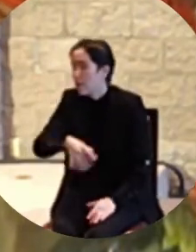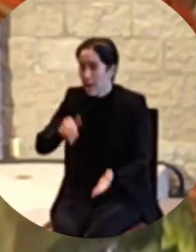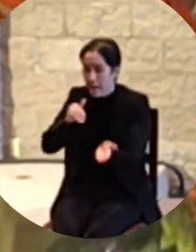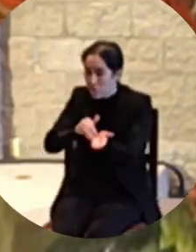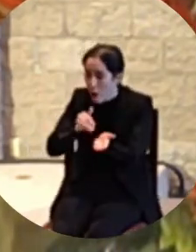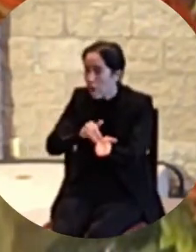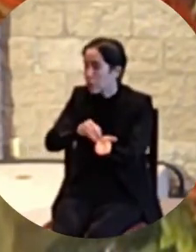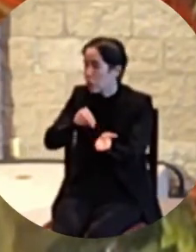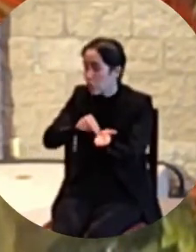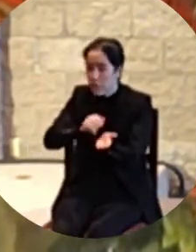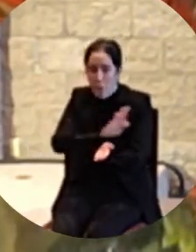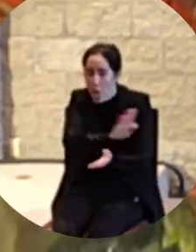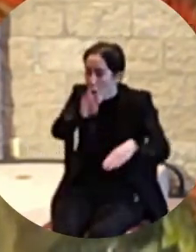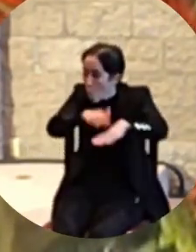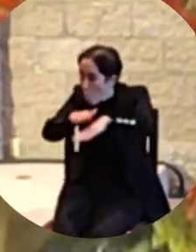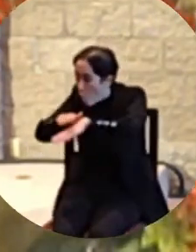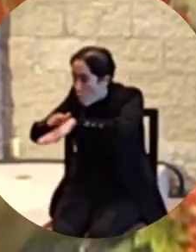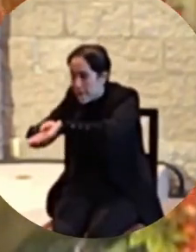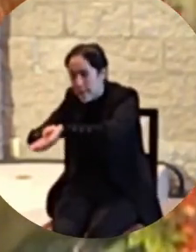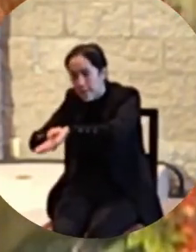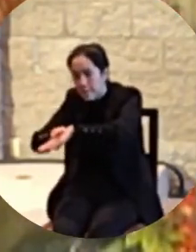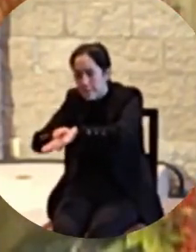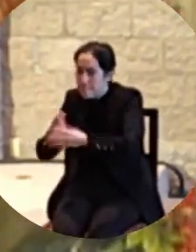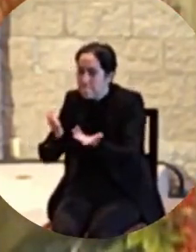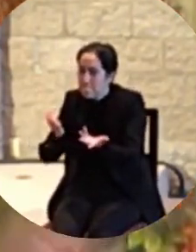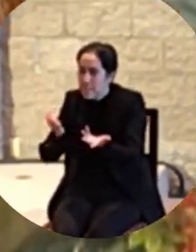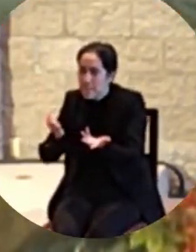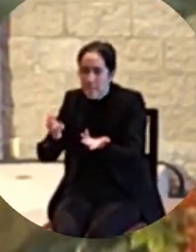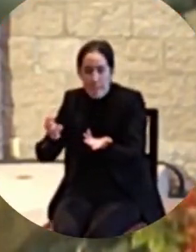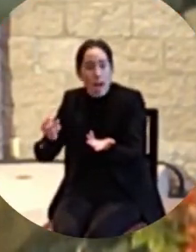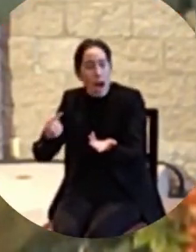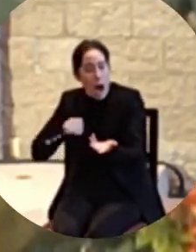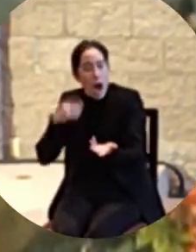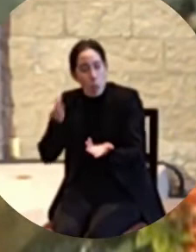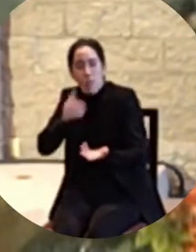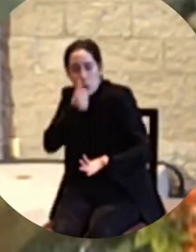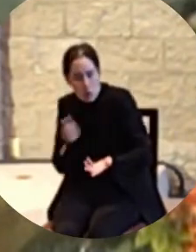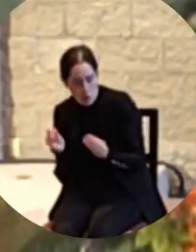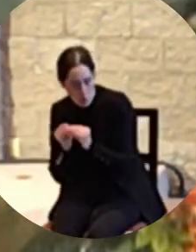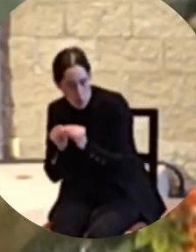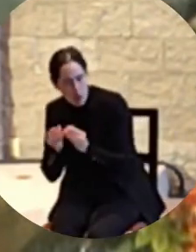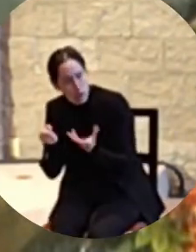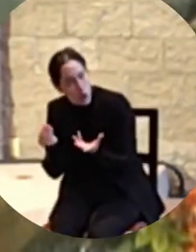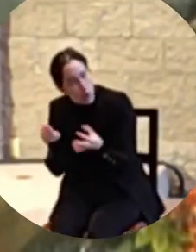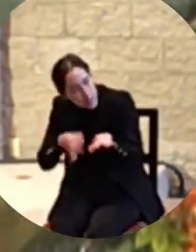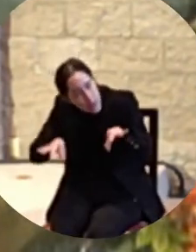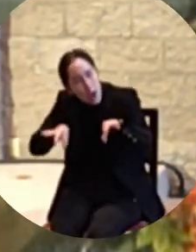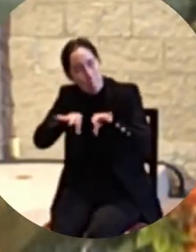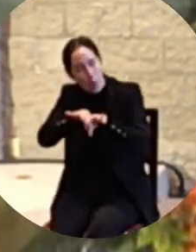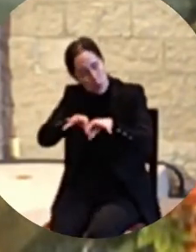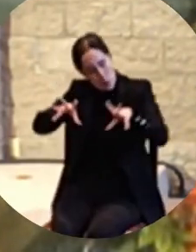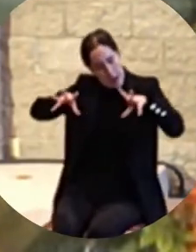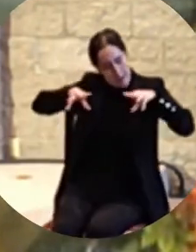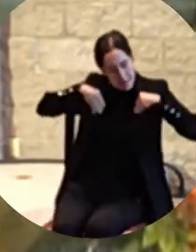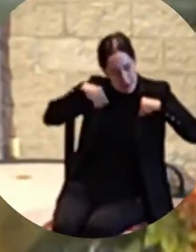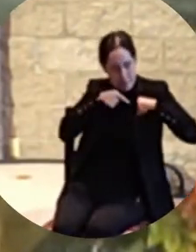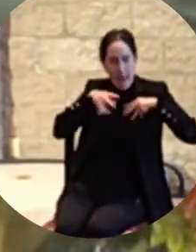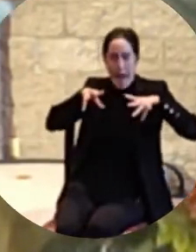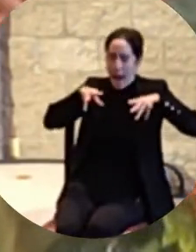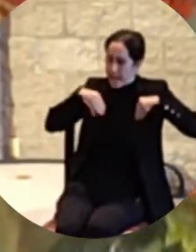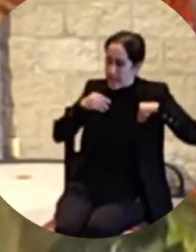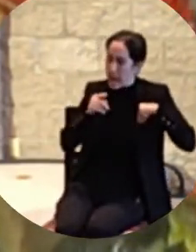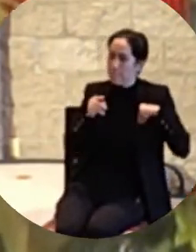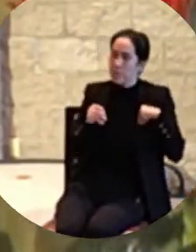it's important for us to accept things as they are and then move our feet. Accept things as they are and